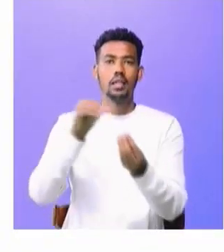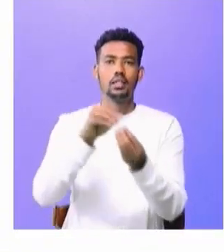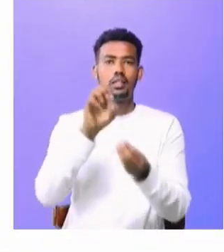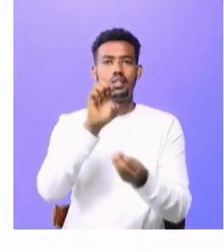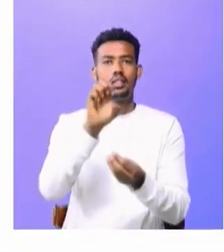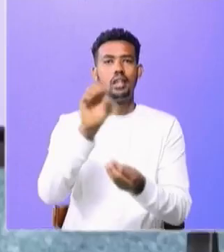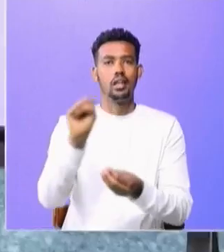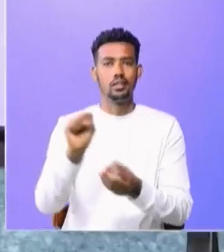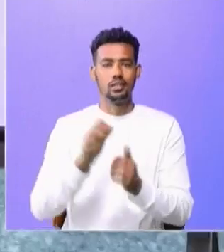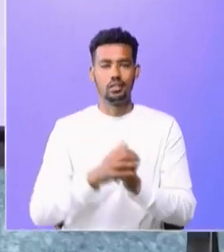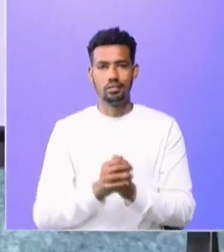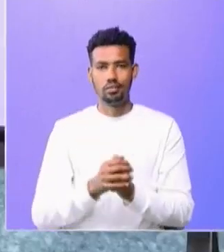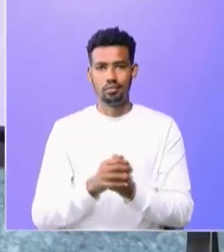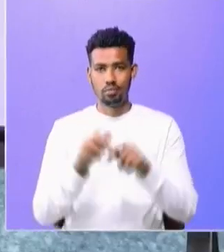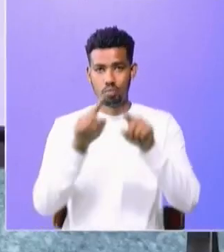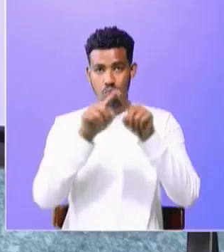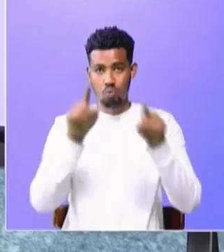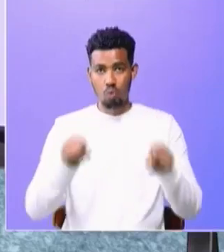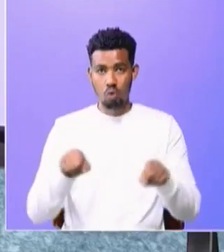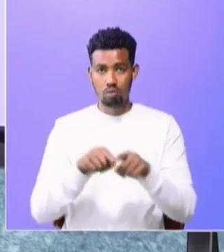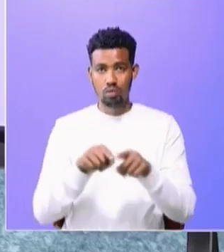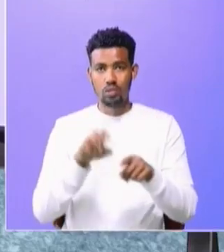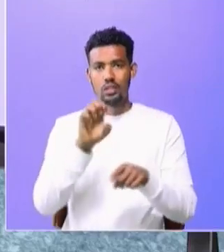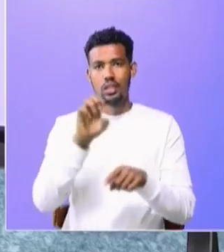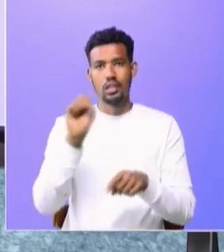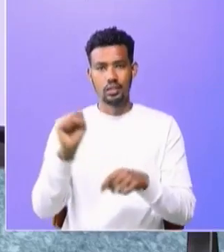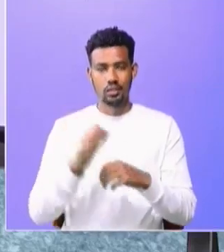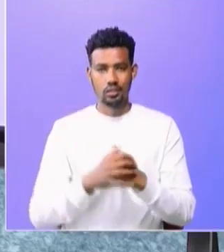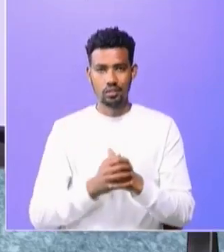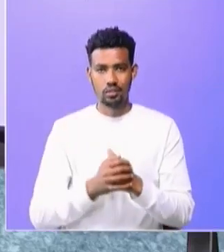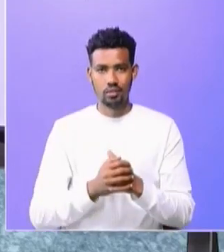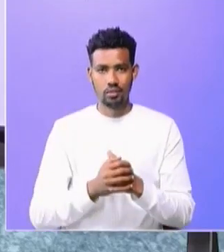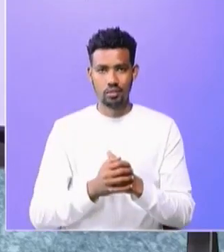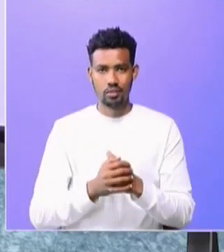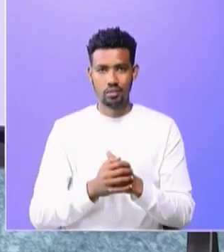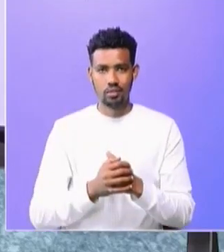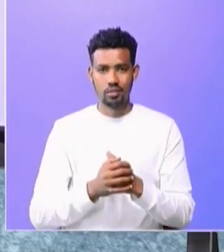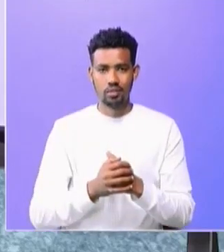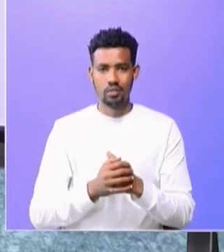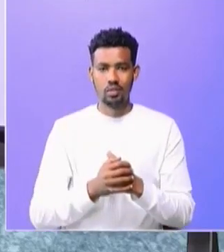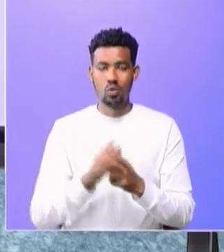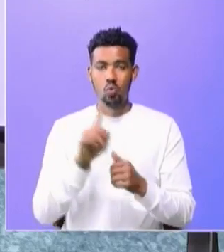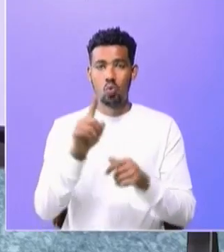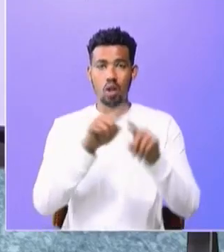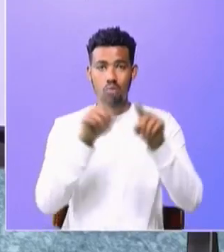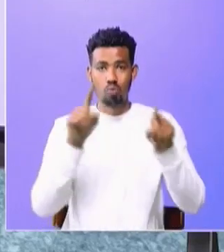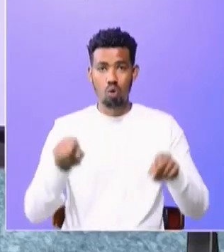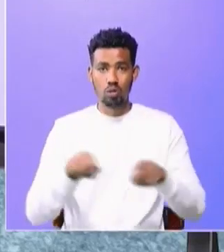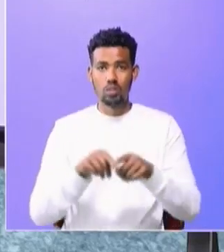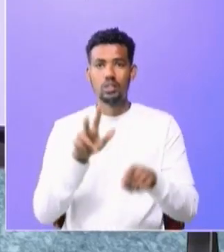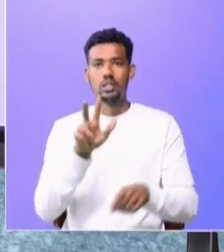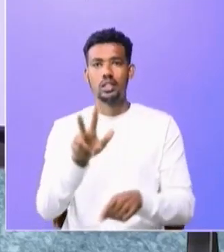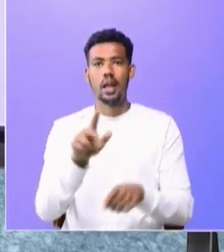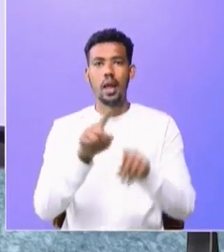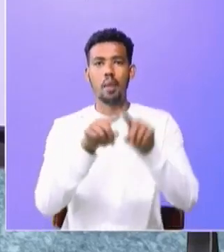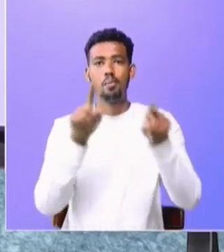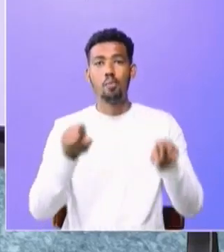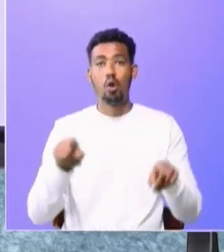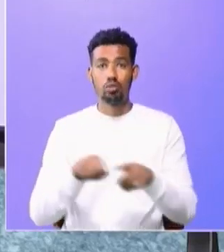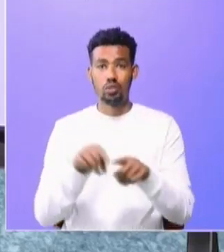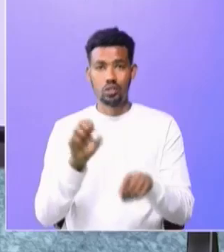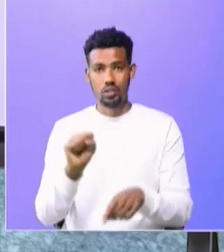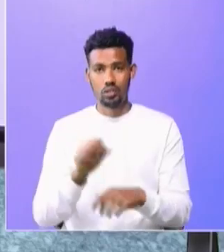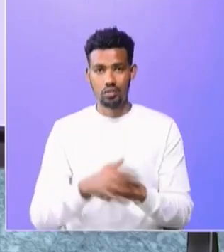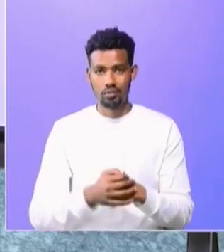ES. Box, boxes. Box, boxes. 1 box, 3 boxes.